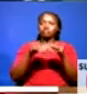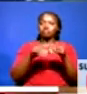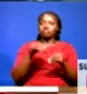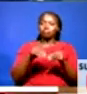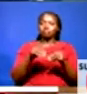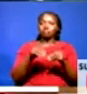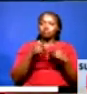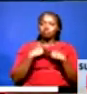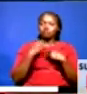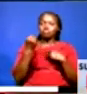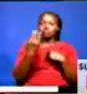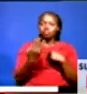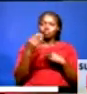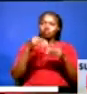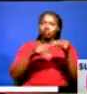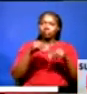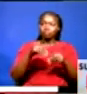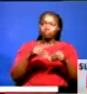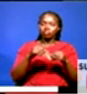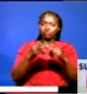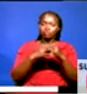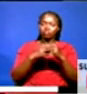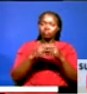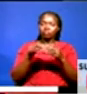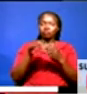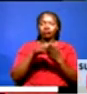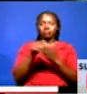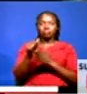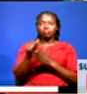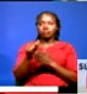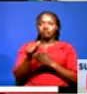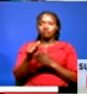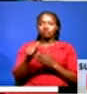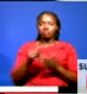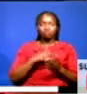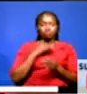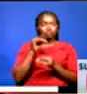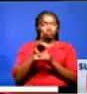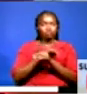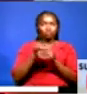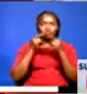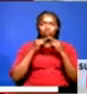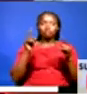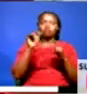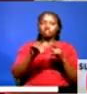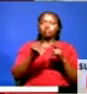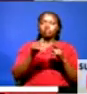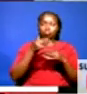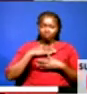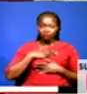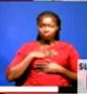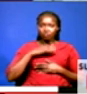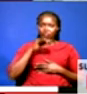Ntakirutimana garnered 54 votes. There were 8 spoiled votes. It is now my duty to declare that the Honorable